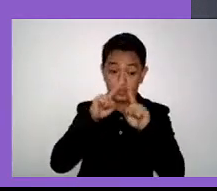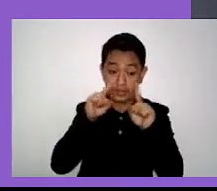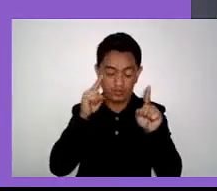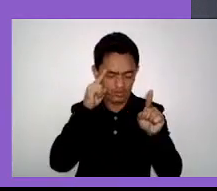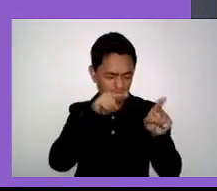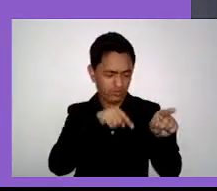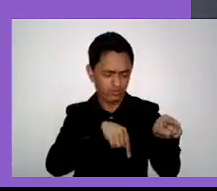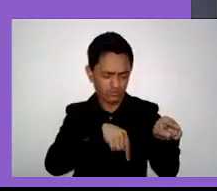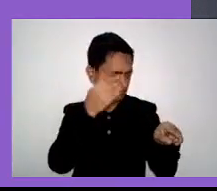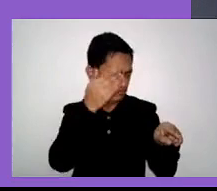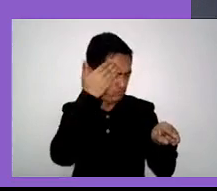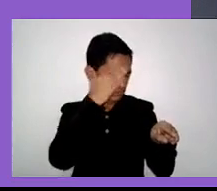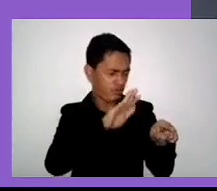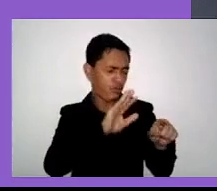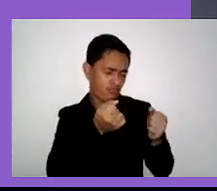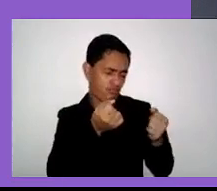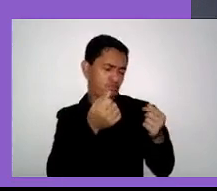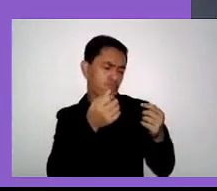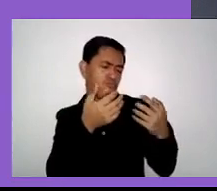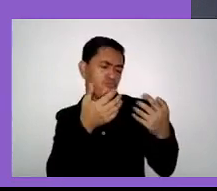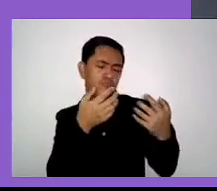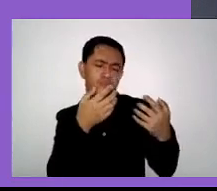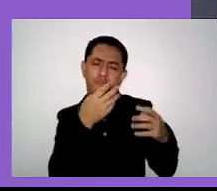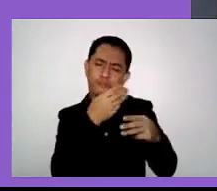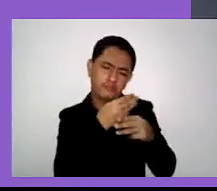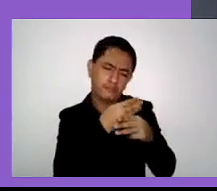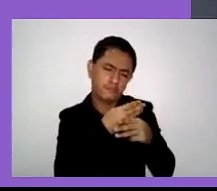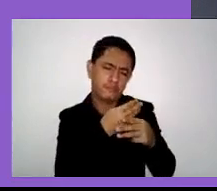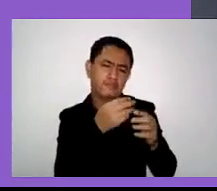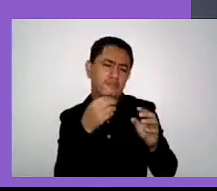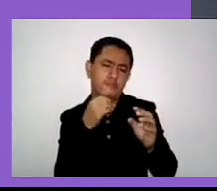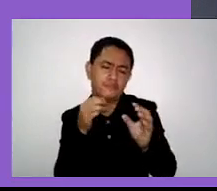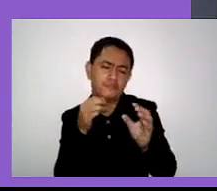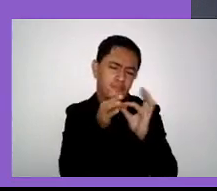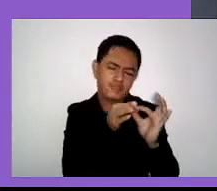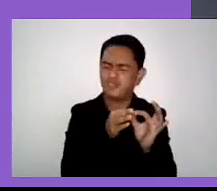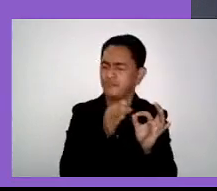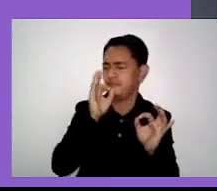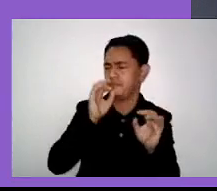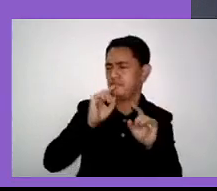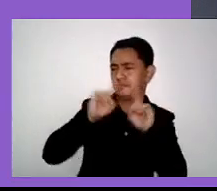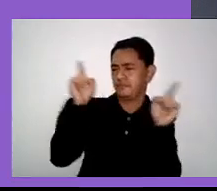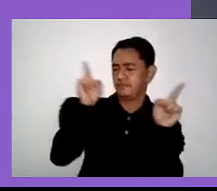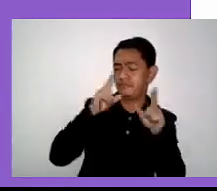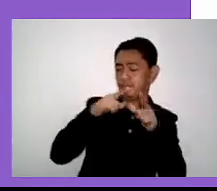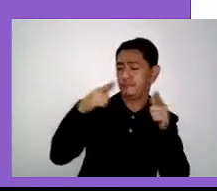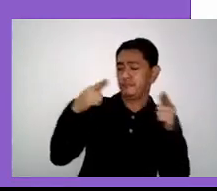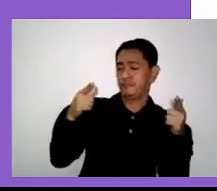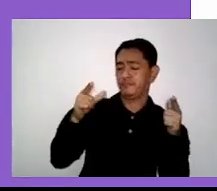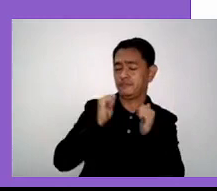inclined, this passage might as well be a foreign language. So what does this mean?